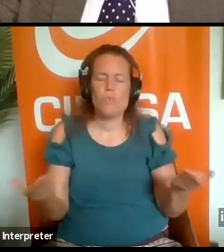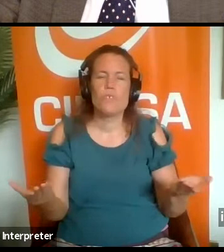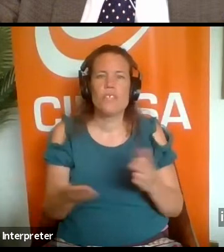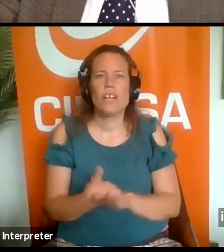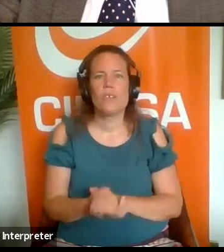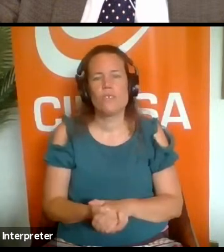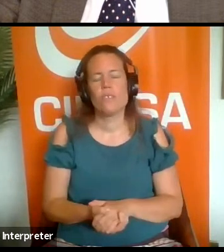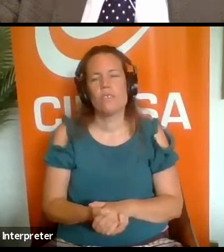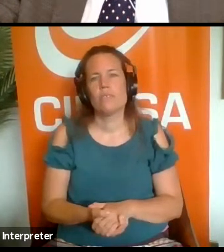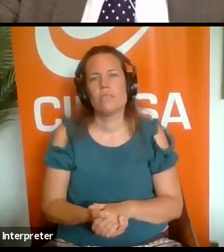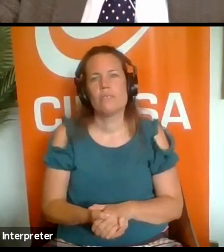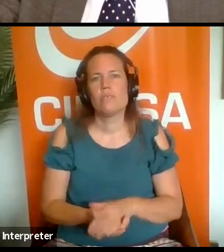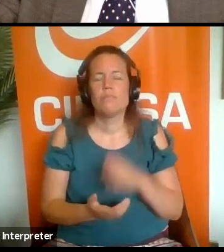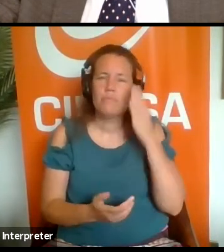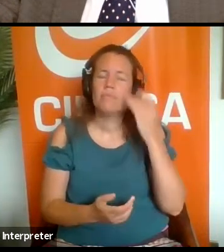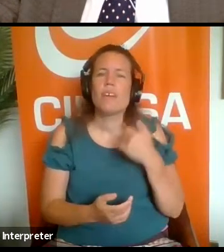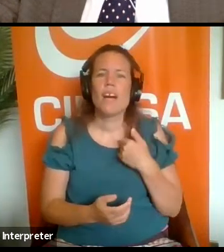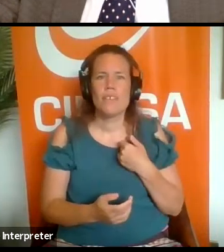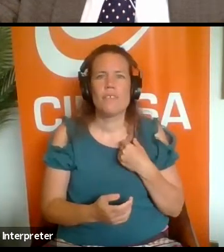think